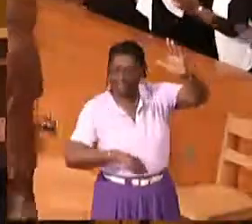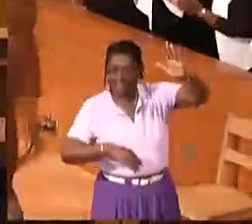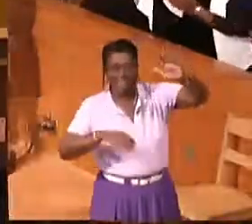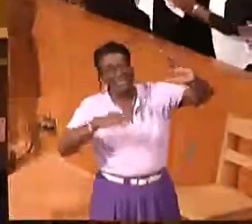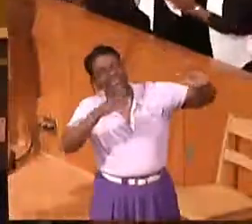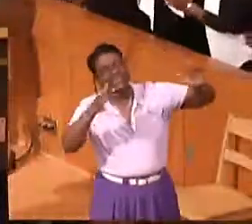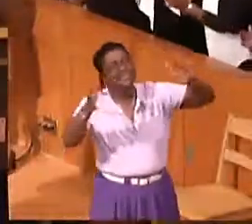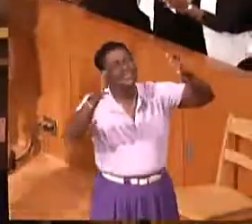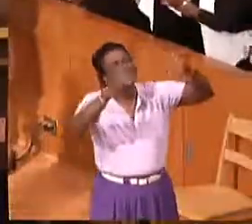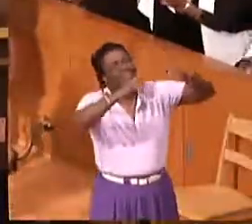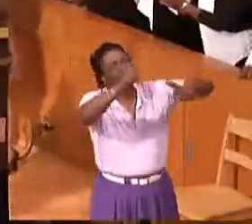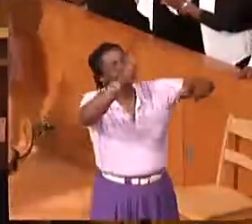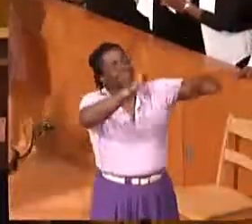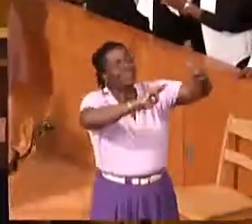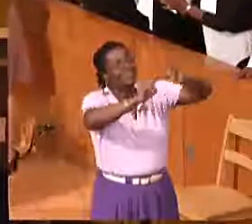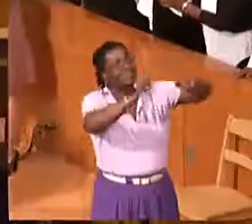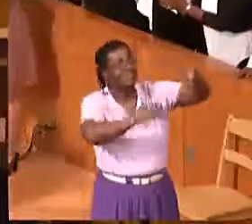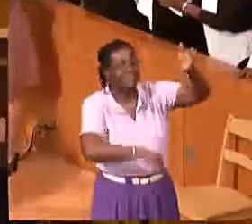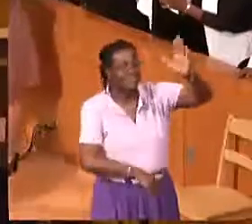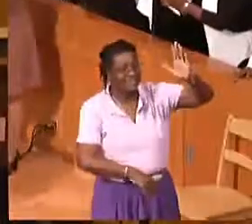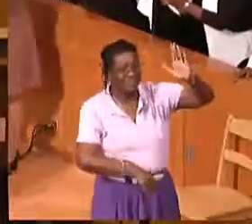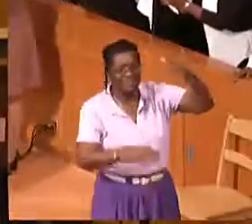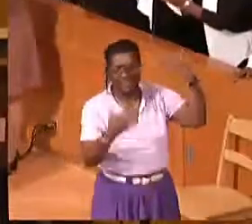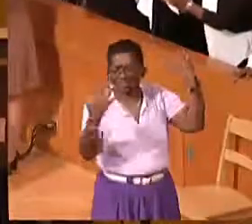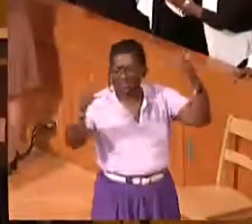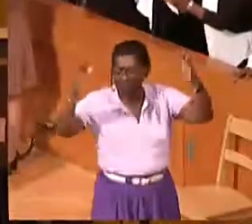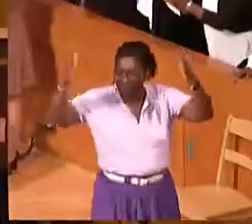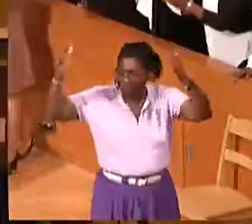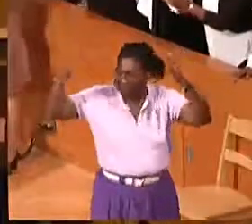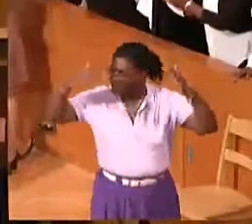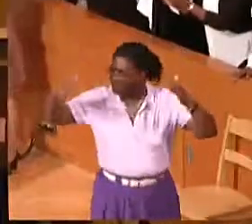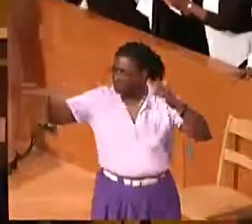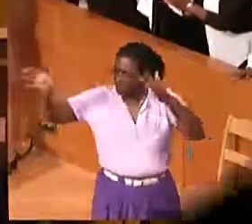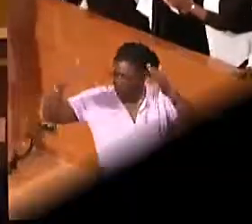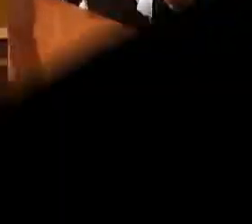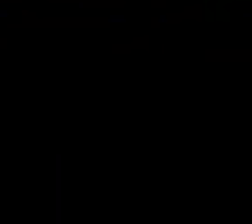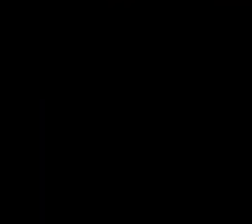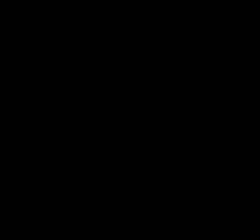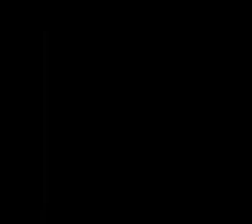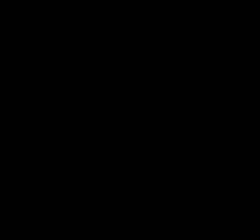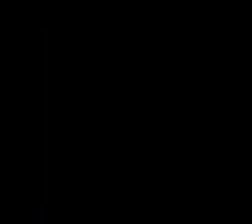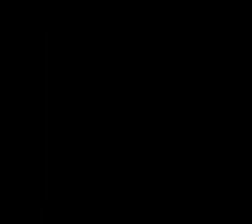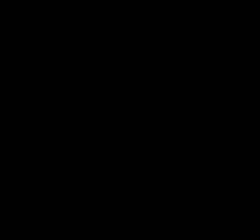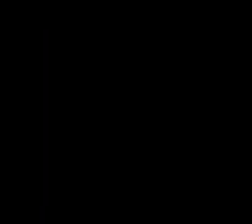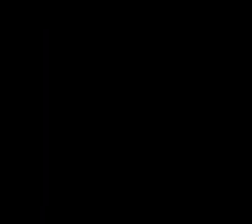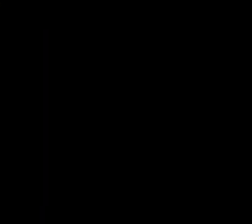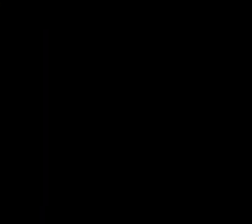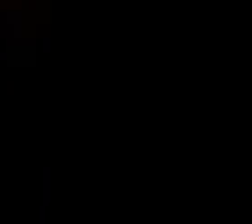come on, come on.